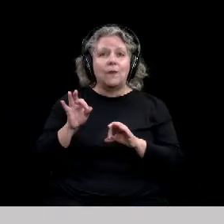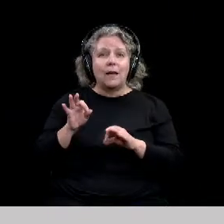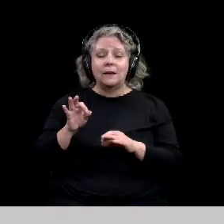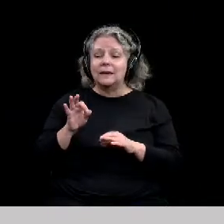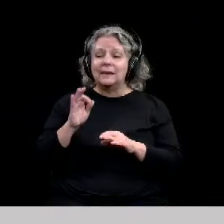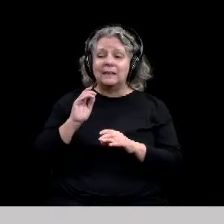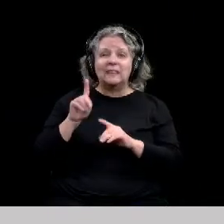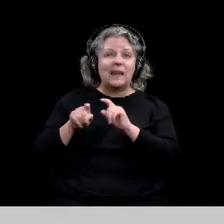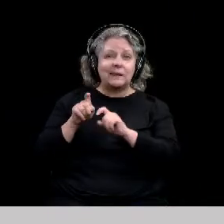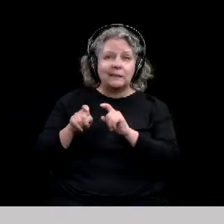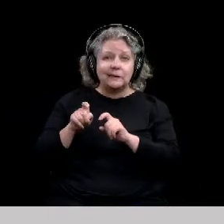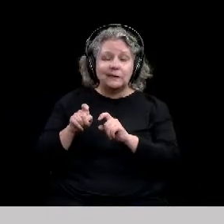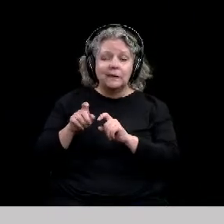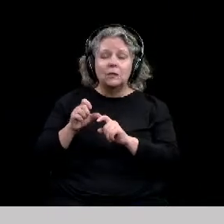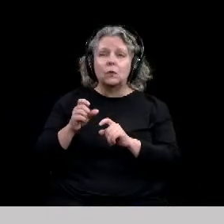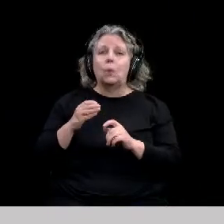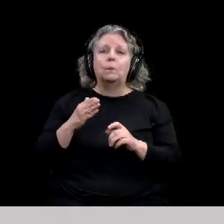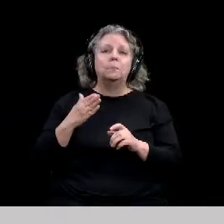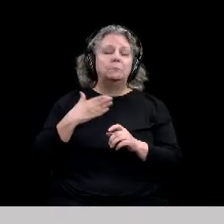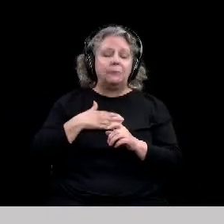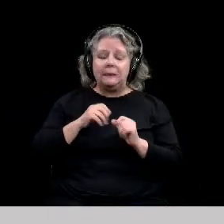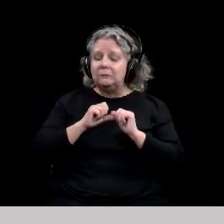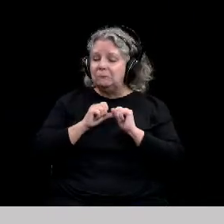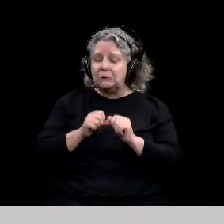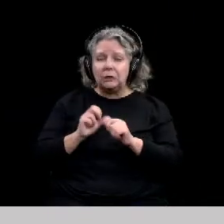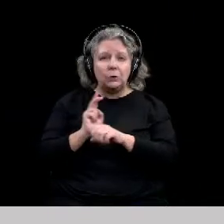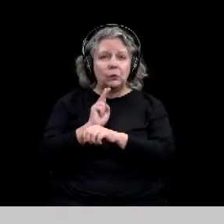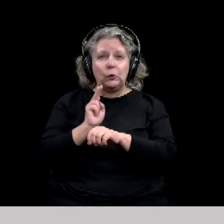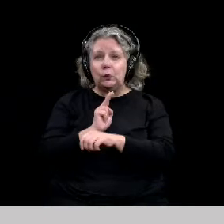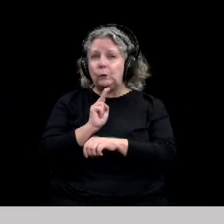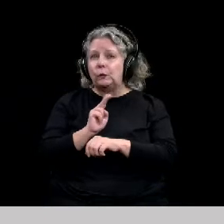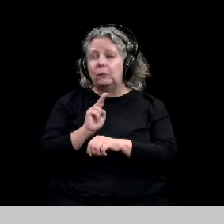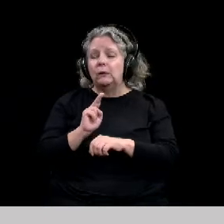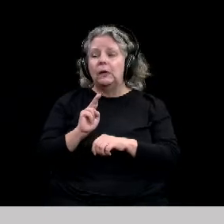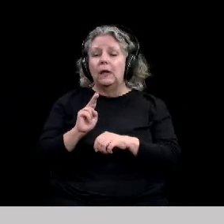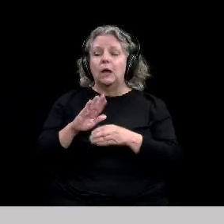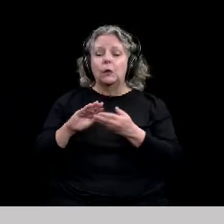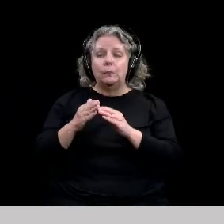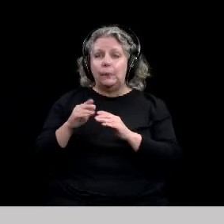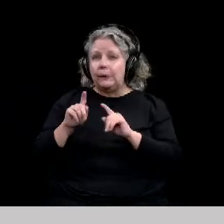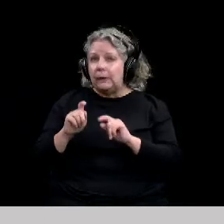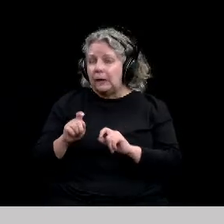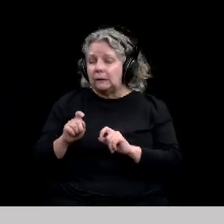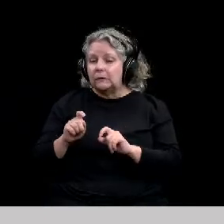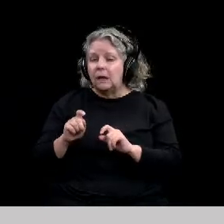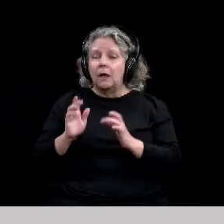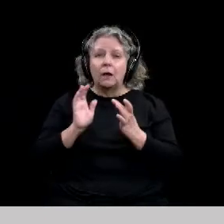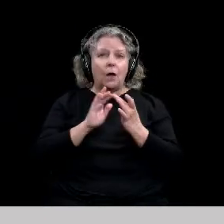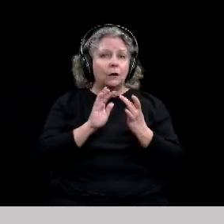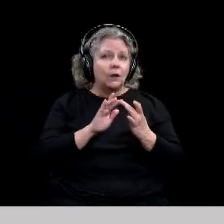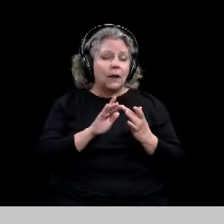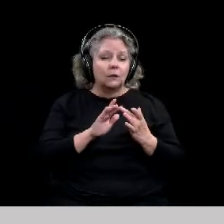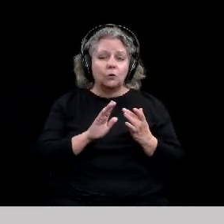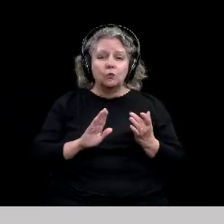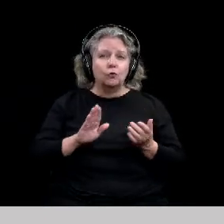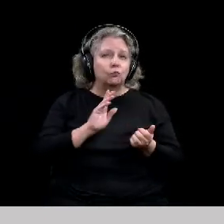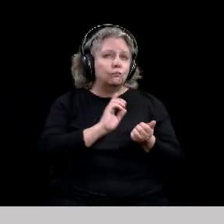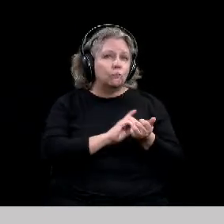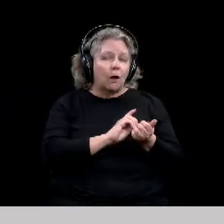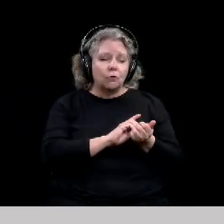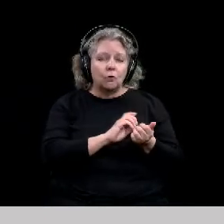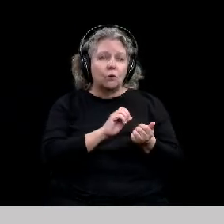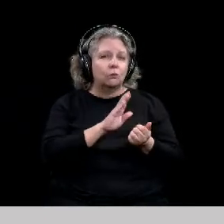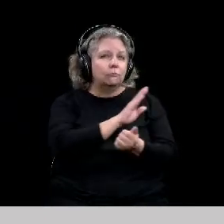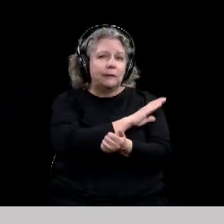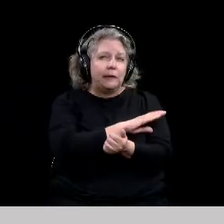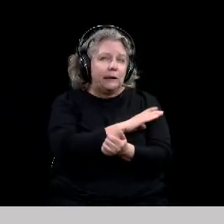available. Reach out to your primary care clinician. If you have mild symptoms or if you think you've had an